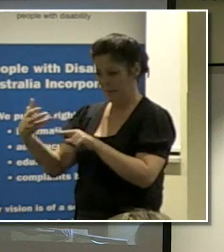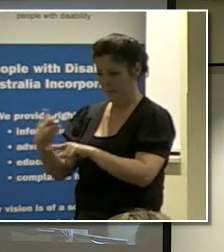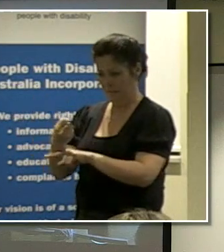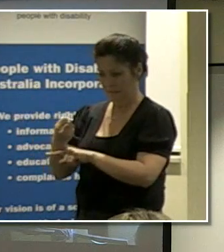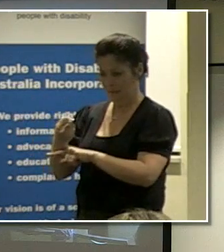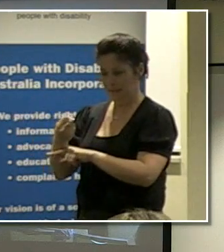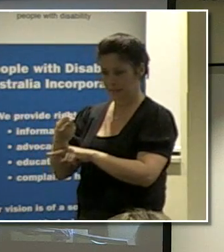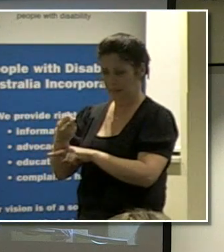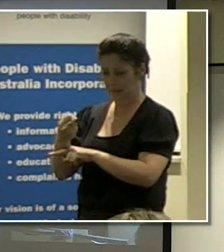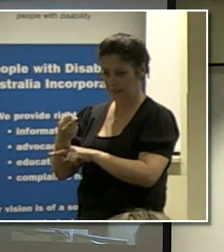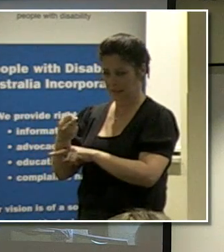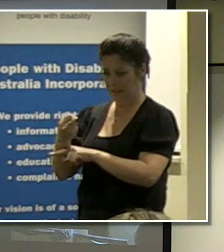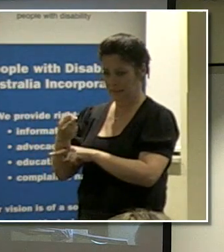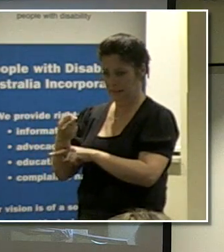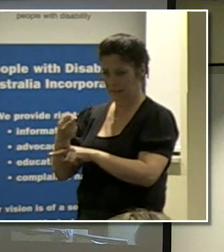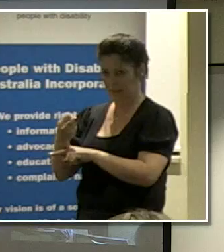have